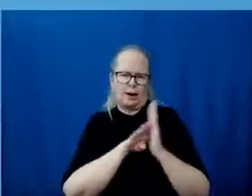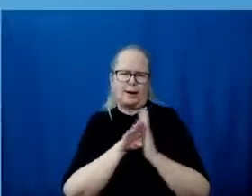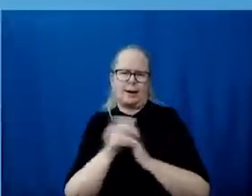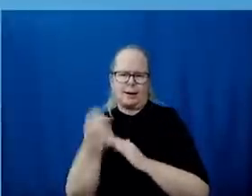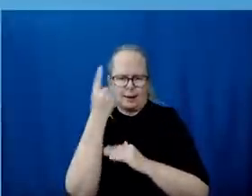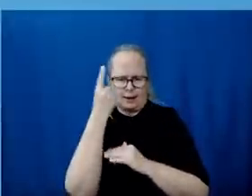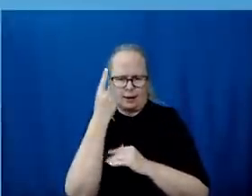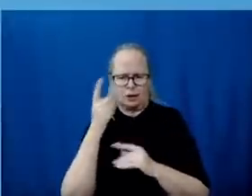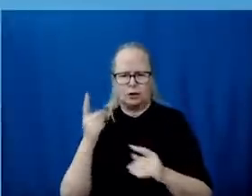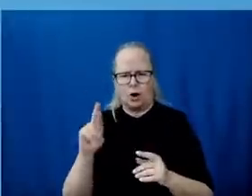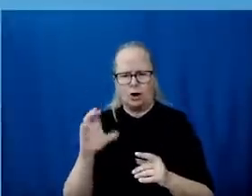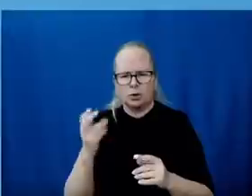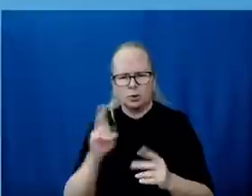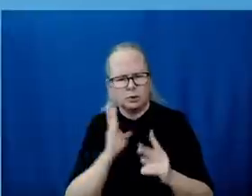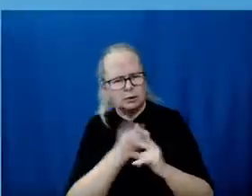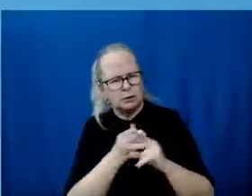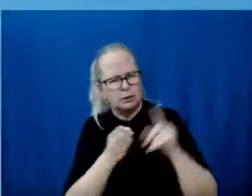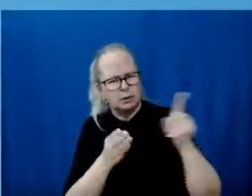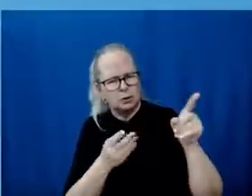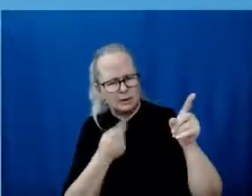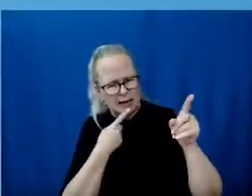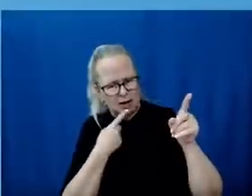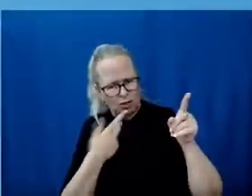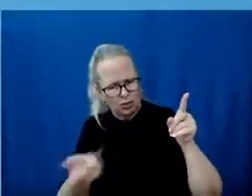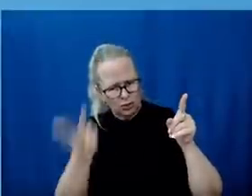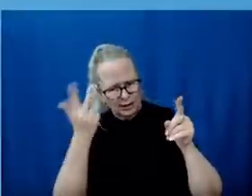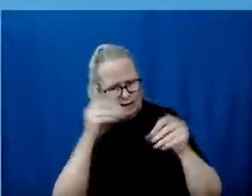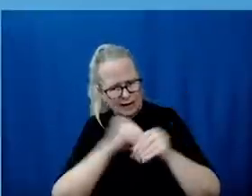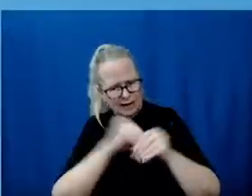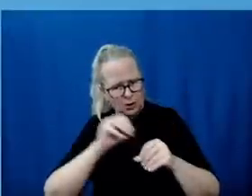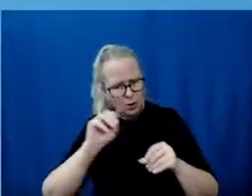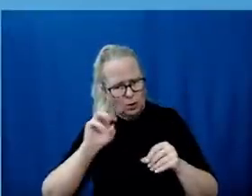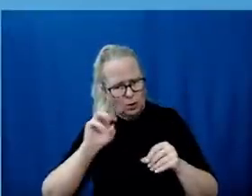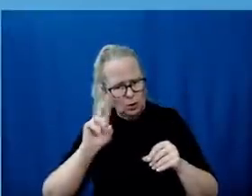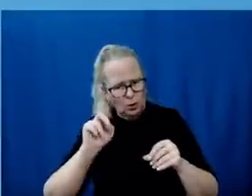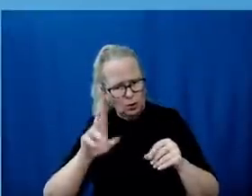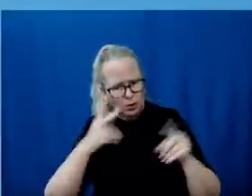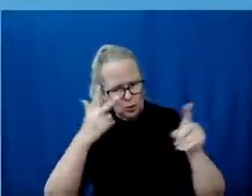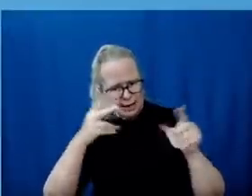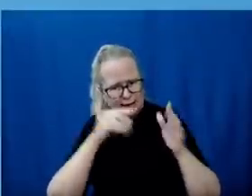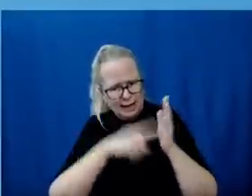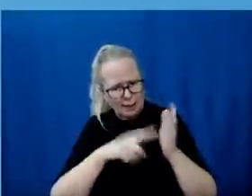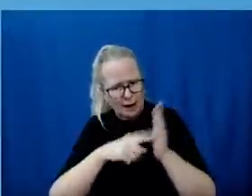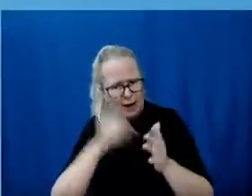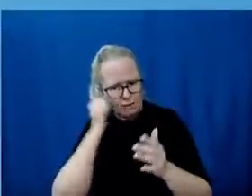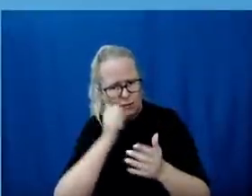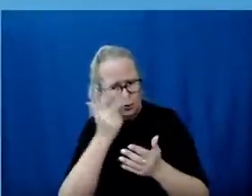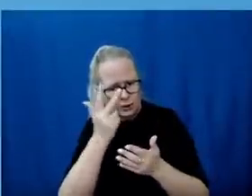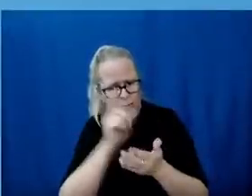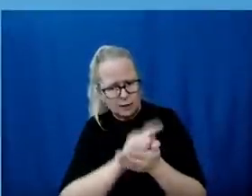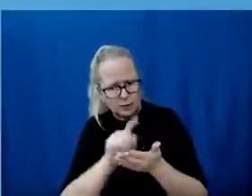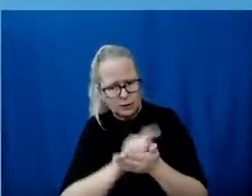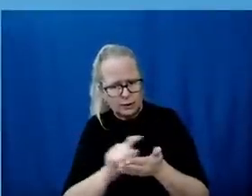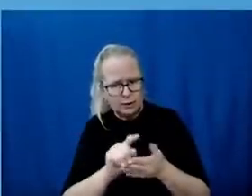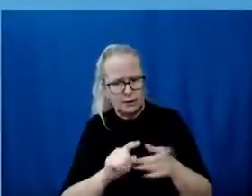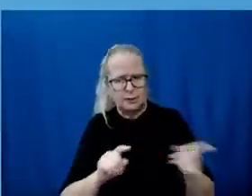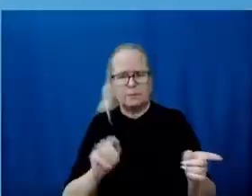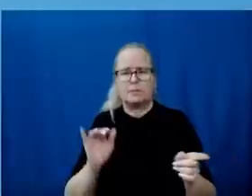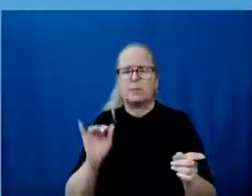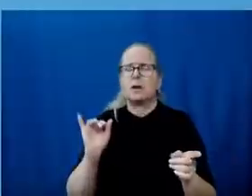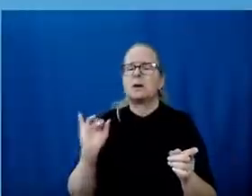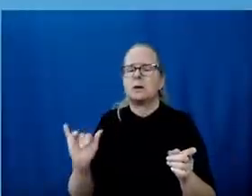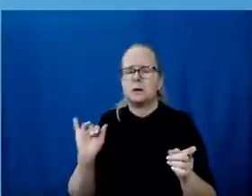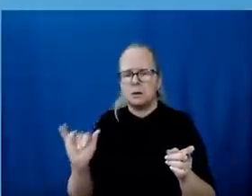experience looking at this matrix for this target. So you're saying 3 in a row with, was it 3 samples a week?